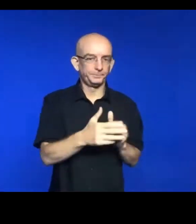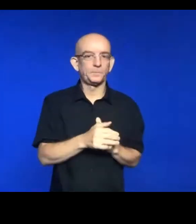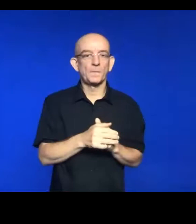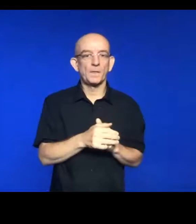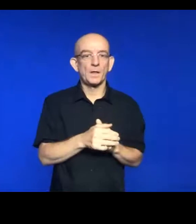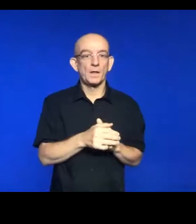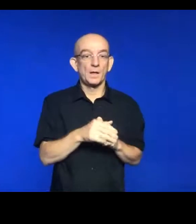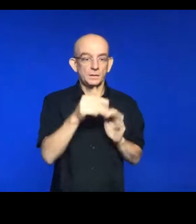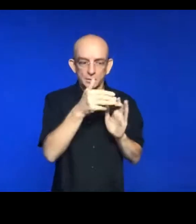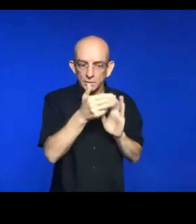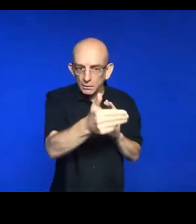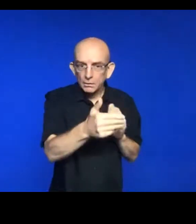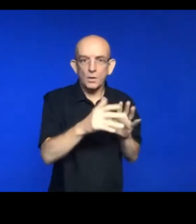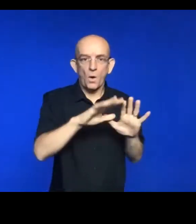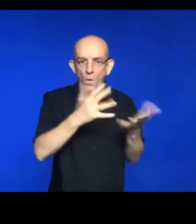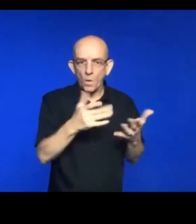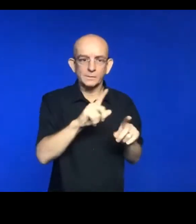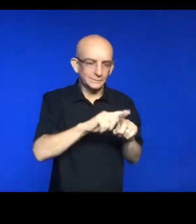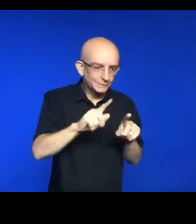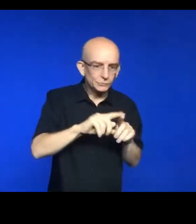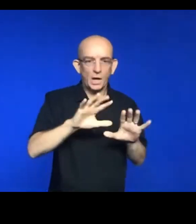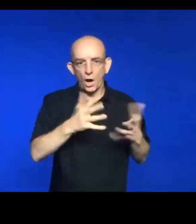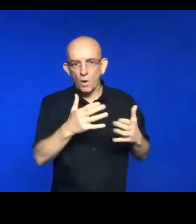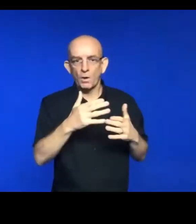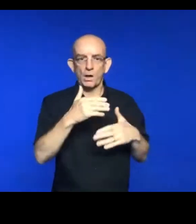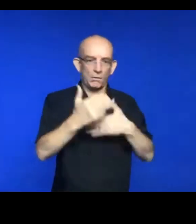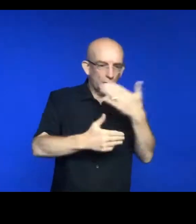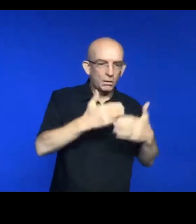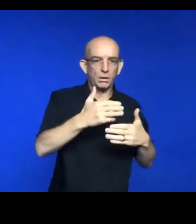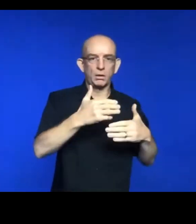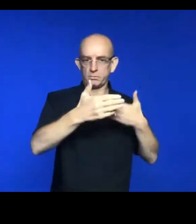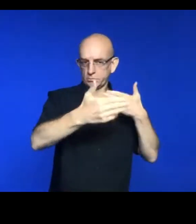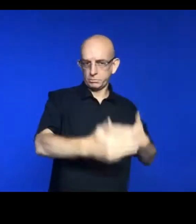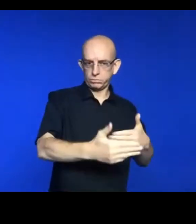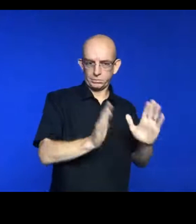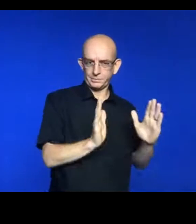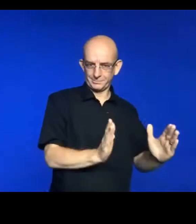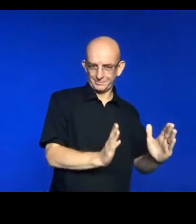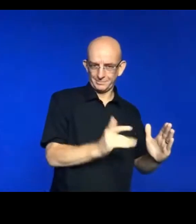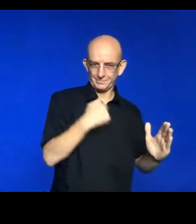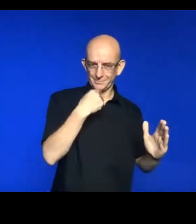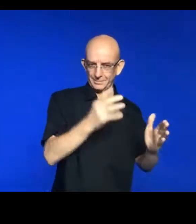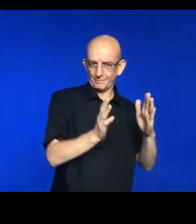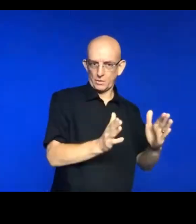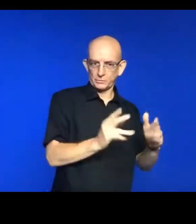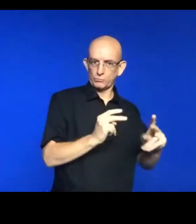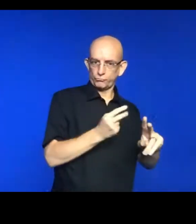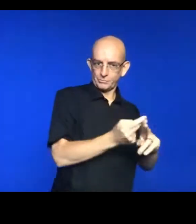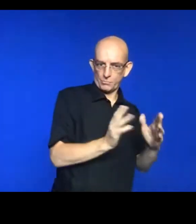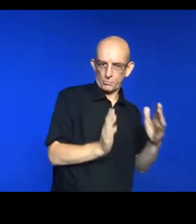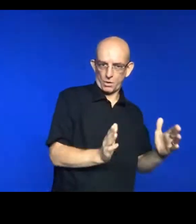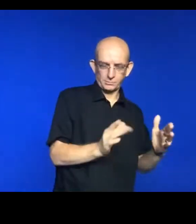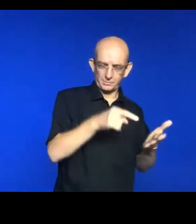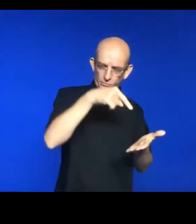know persons with disabilities are exposed to during COVID-19. The first risk is